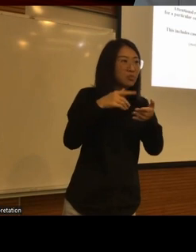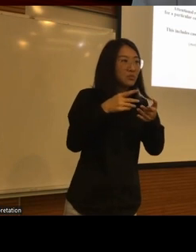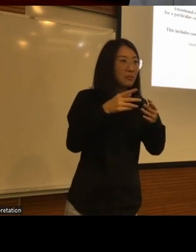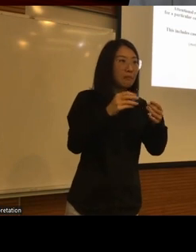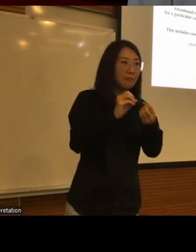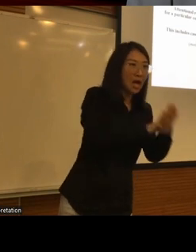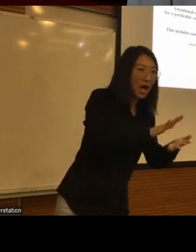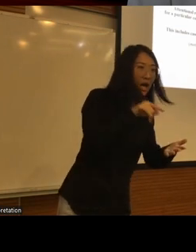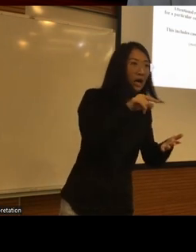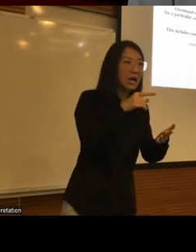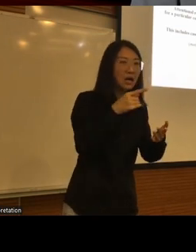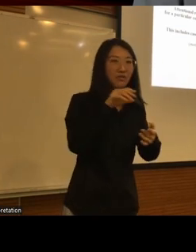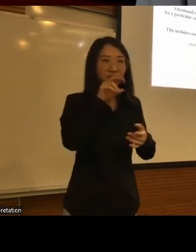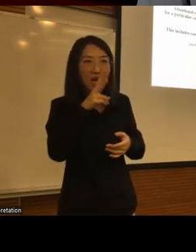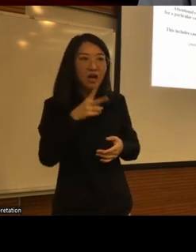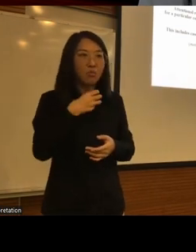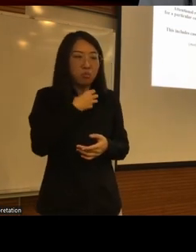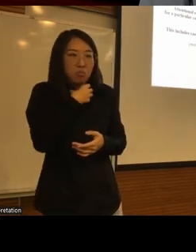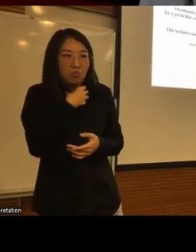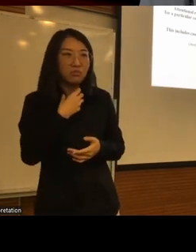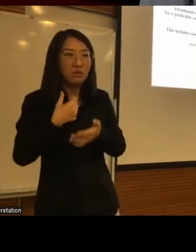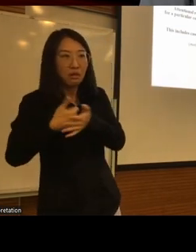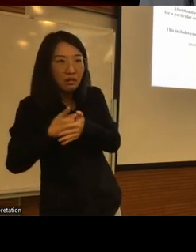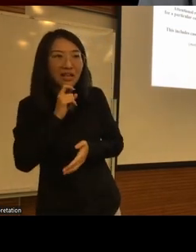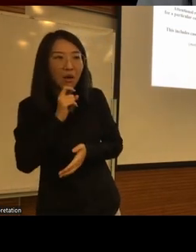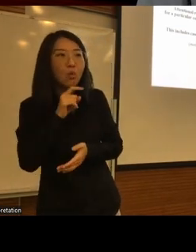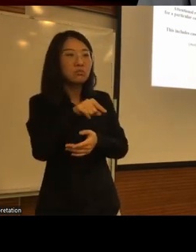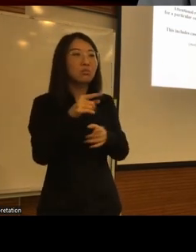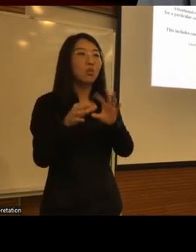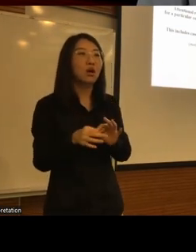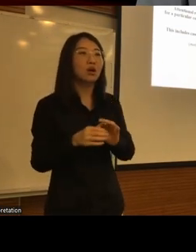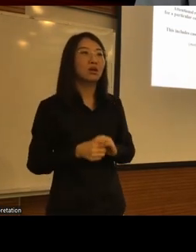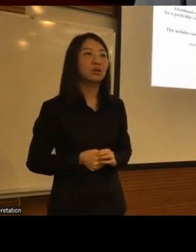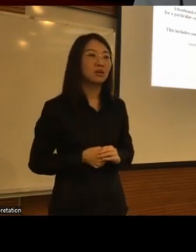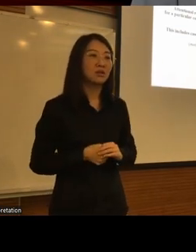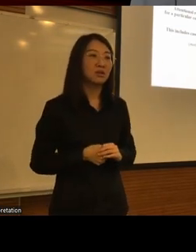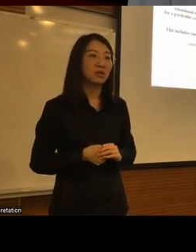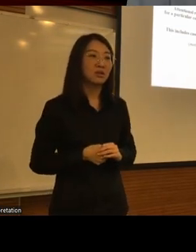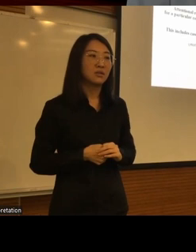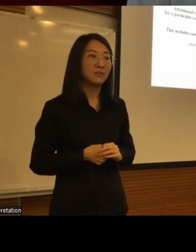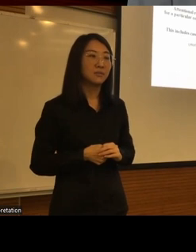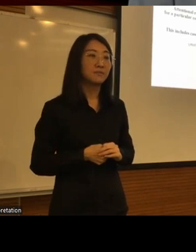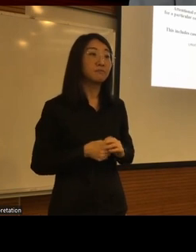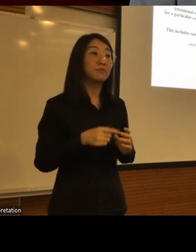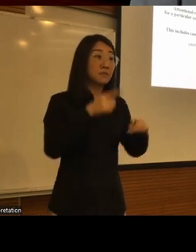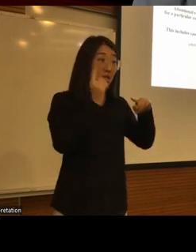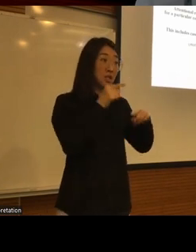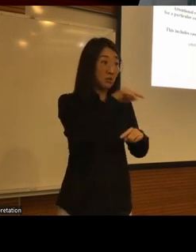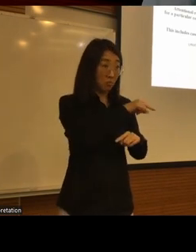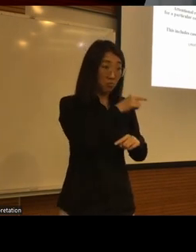of any interest to us to talk about these conditions? Because my assumption, my